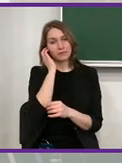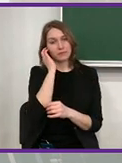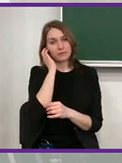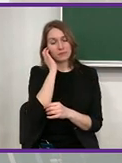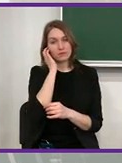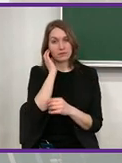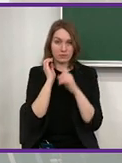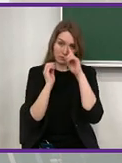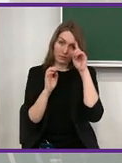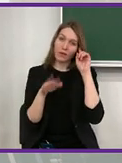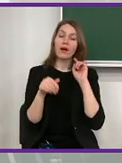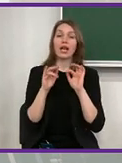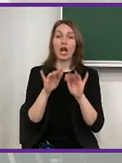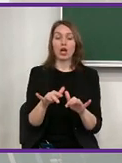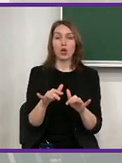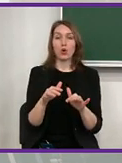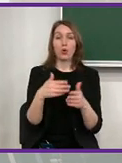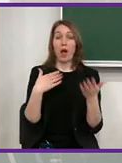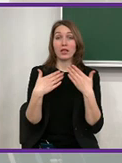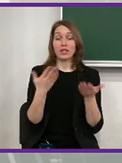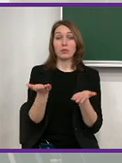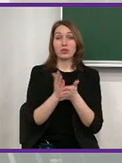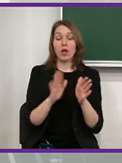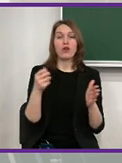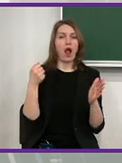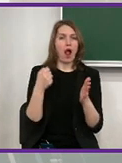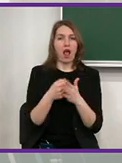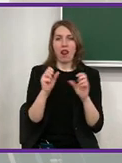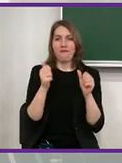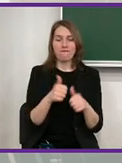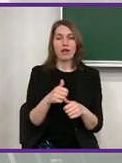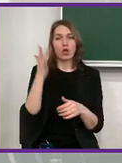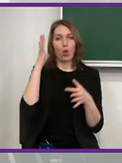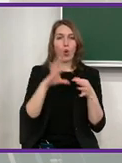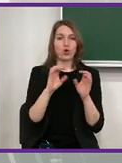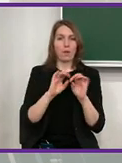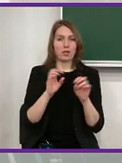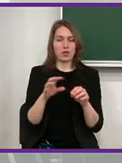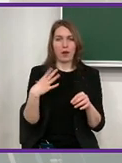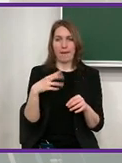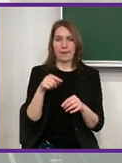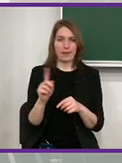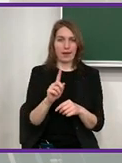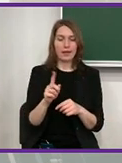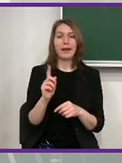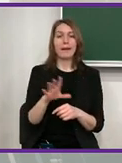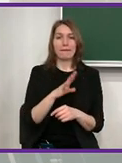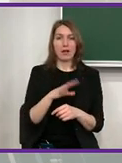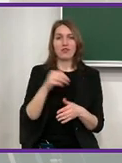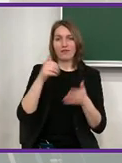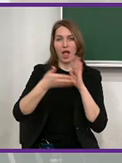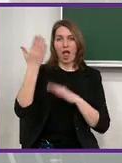effects resulting from other companies. And the final measure could be the termination of